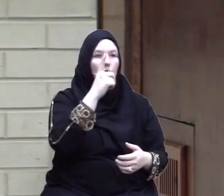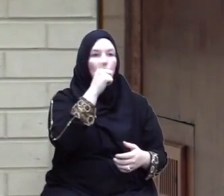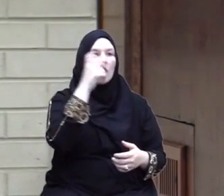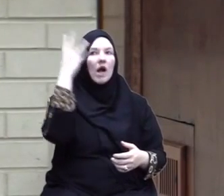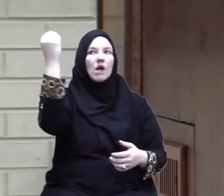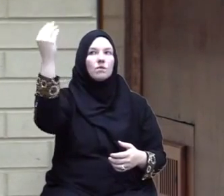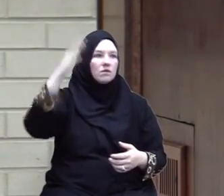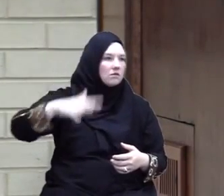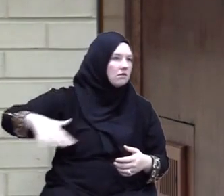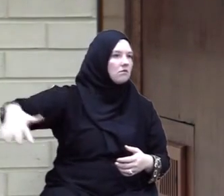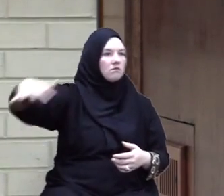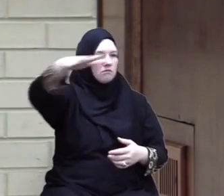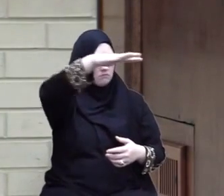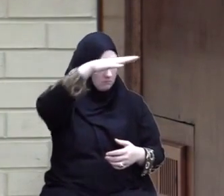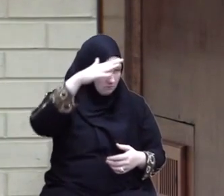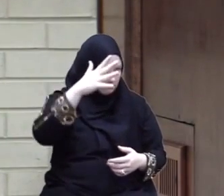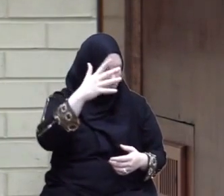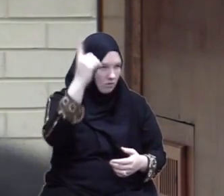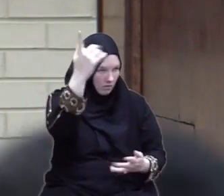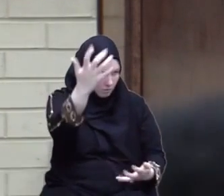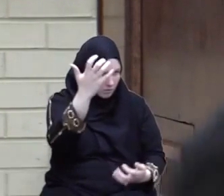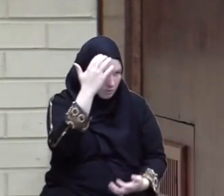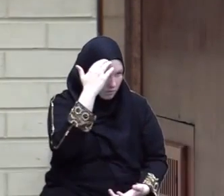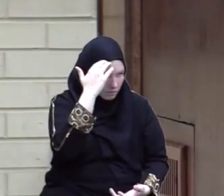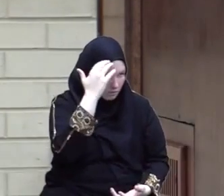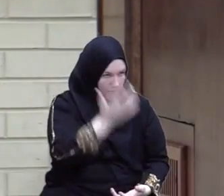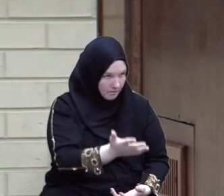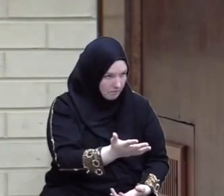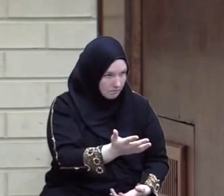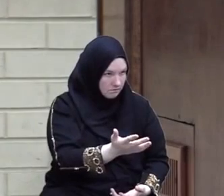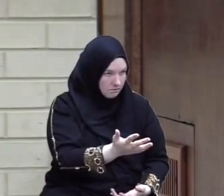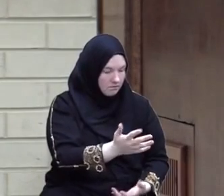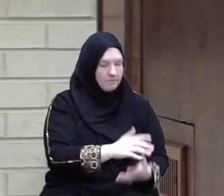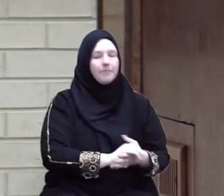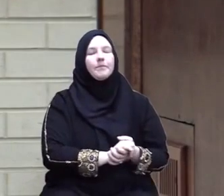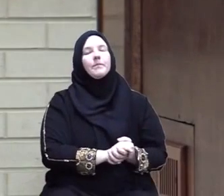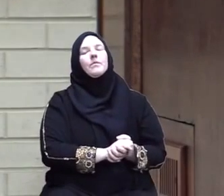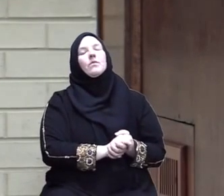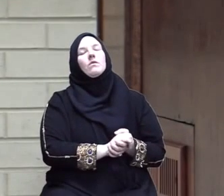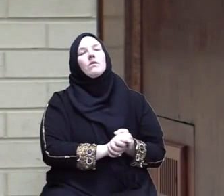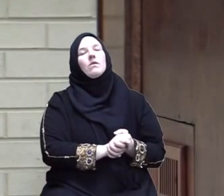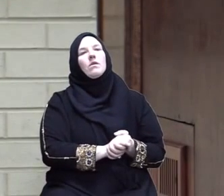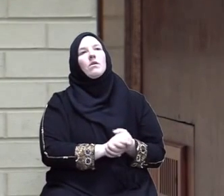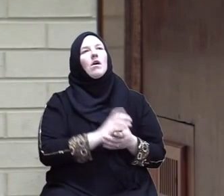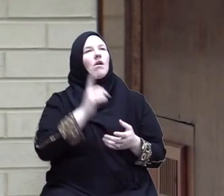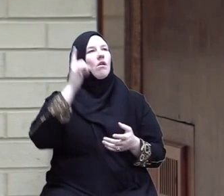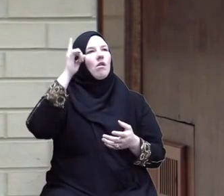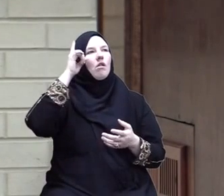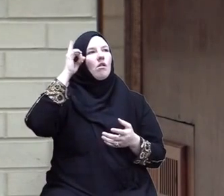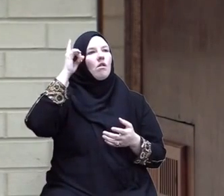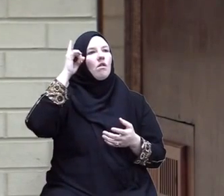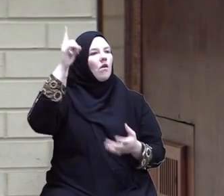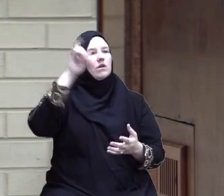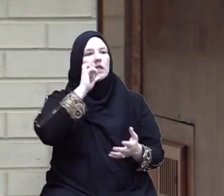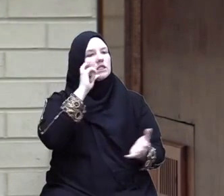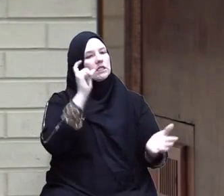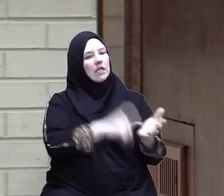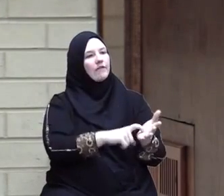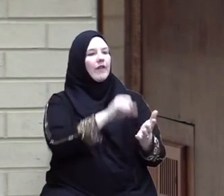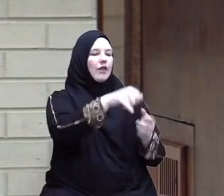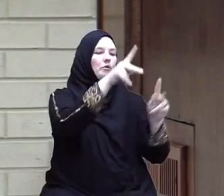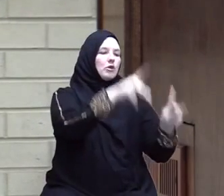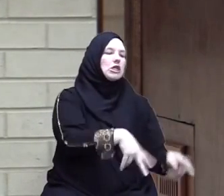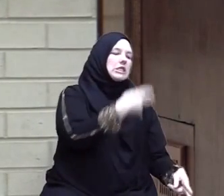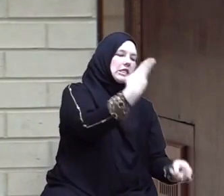you so that you treat each accordingly. And He doesn't identify them by names,